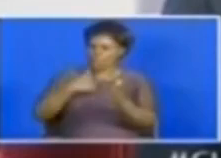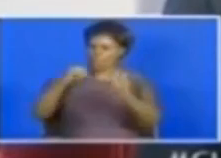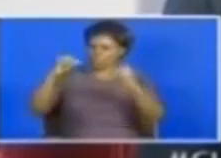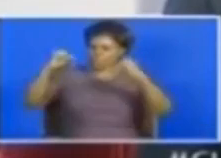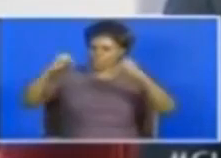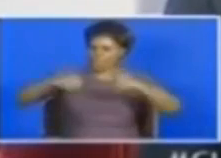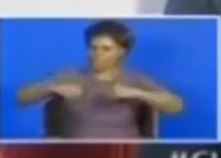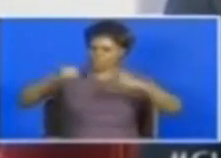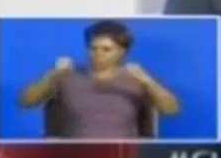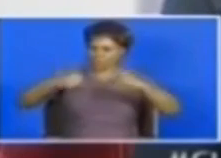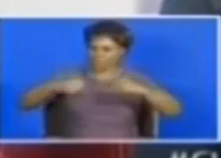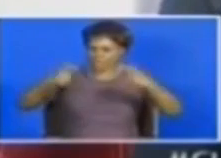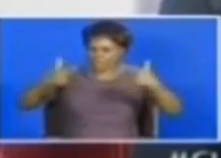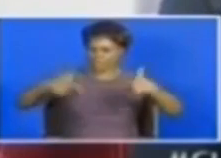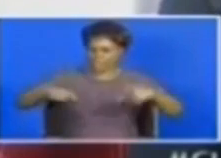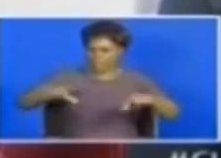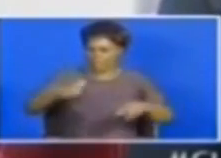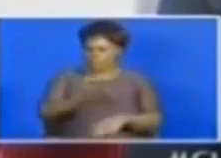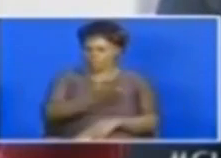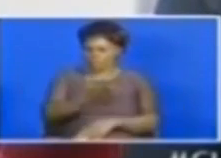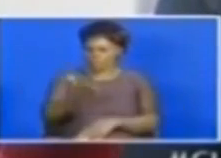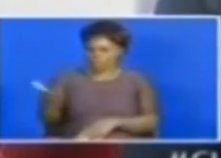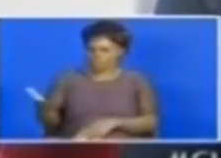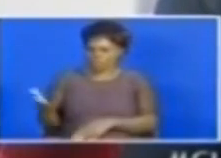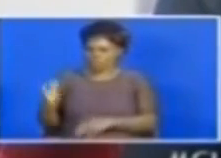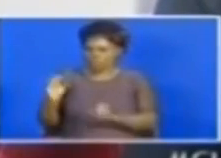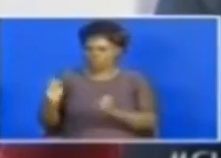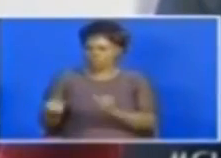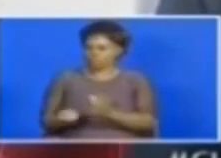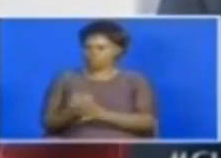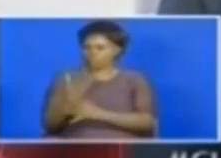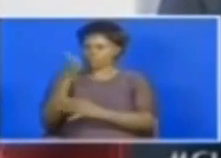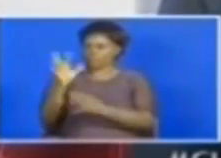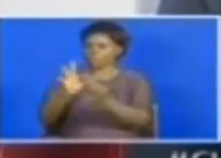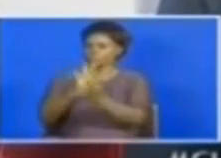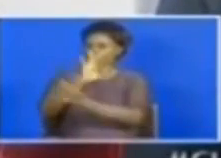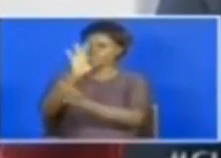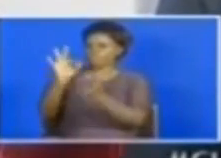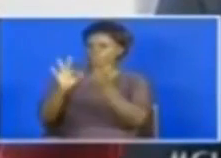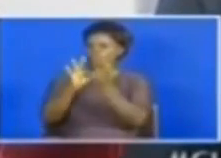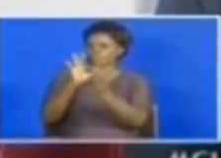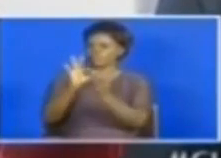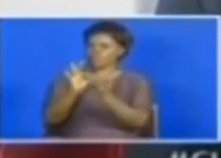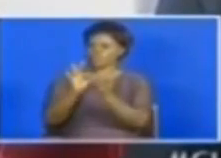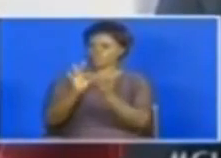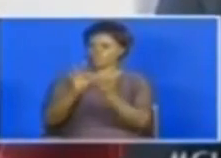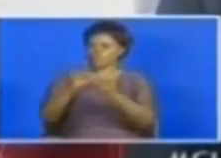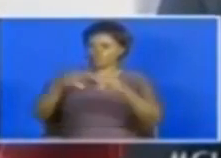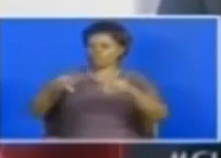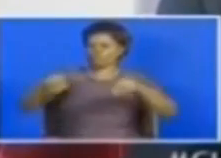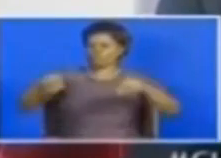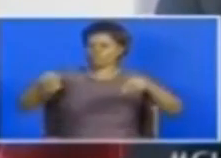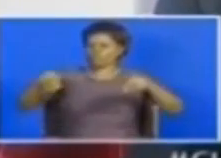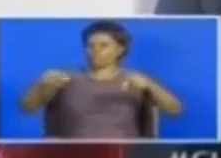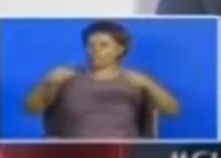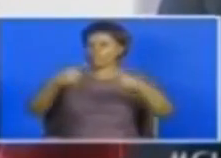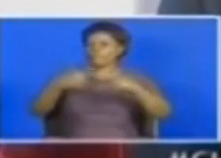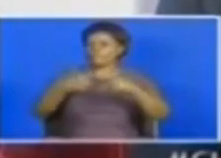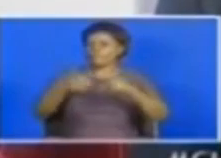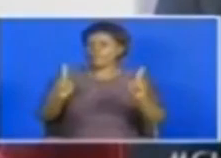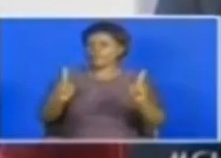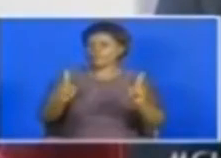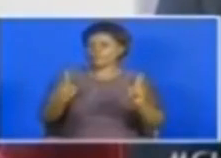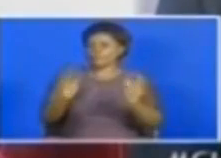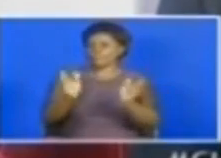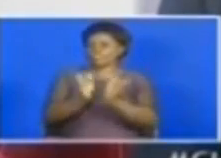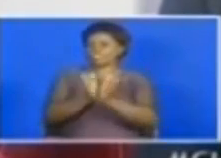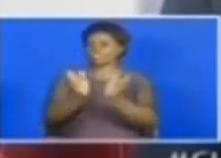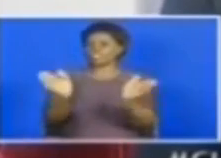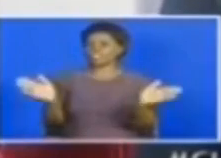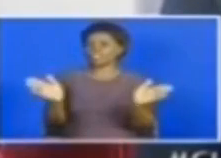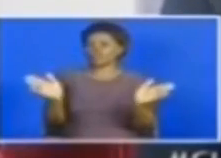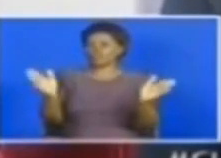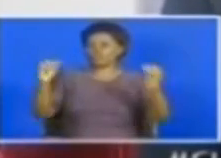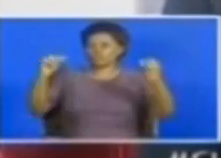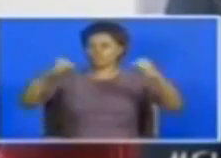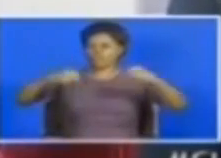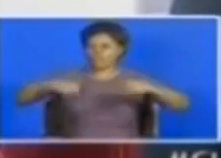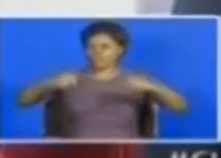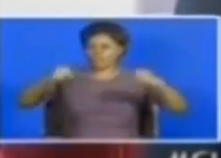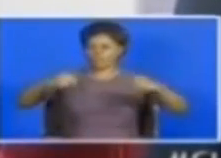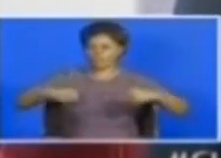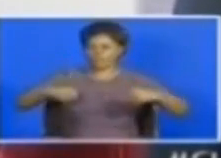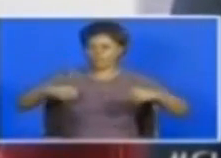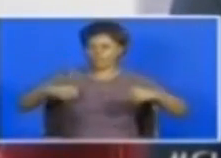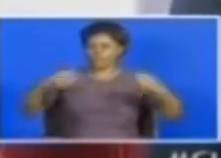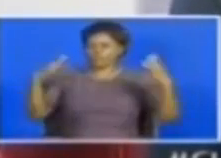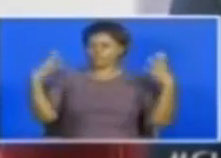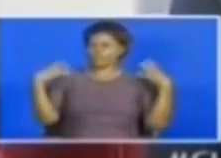agreement that allows you then to come up with the specifics on the quantities but it's a framework, a general framework agreement. It's